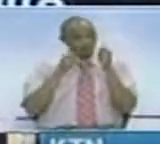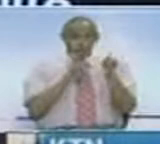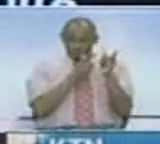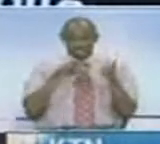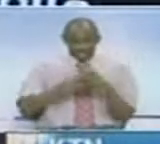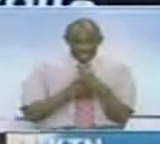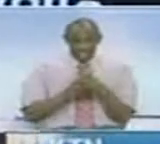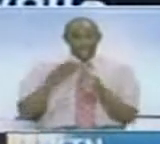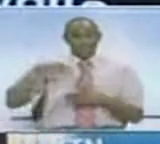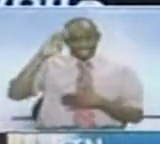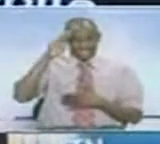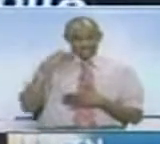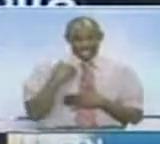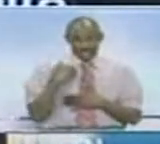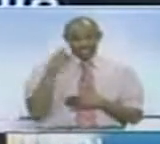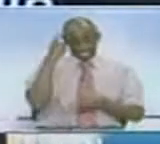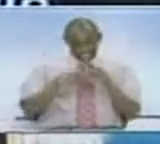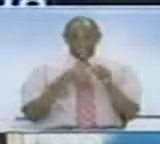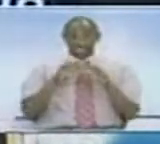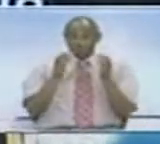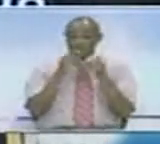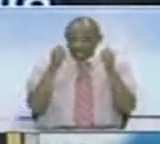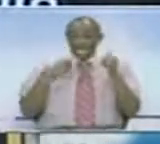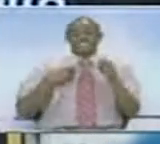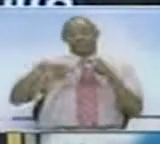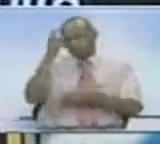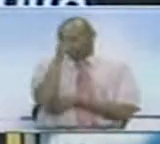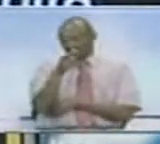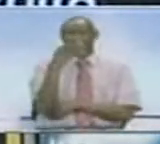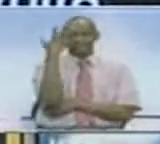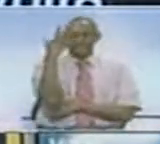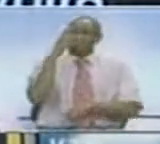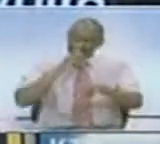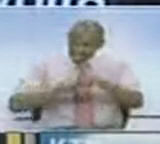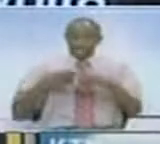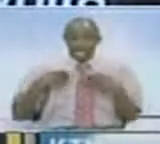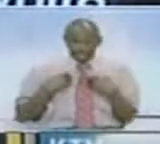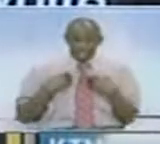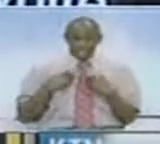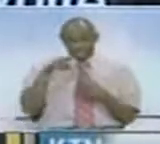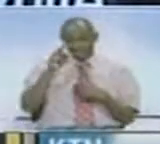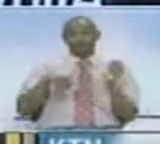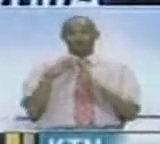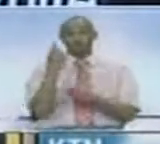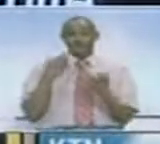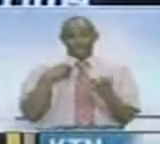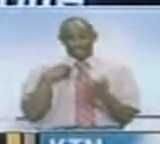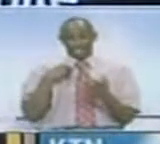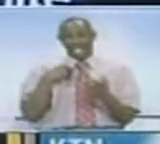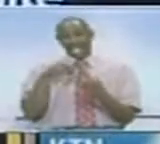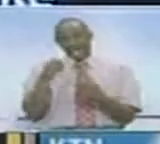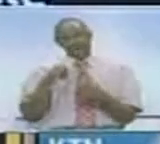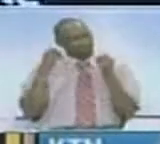which is the host of this year's World Cup, has won 5 times and has won. Brazil have actually won more than any other